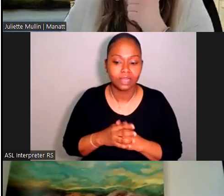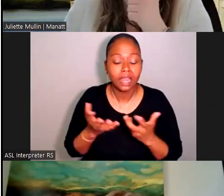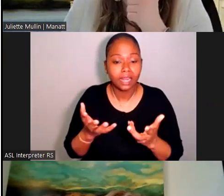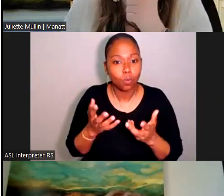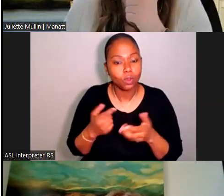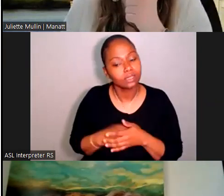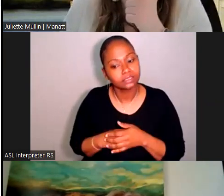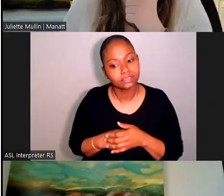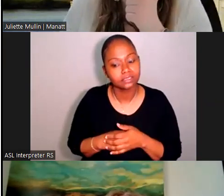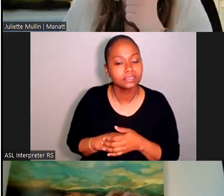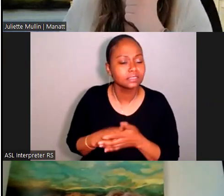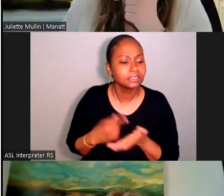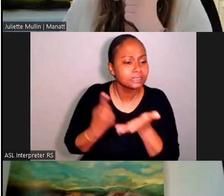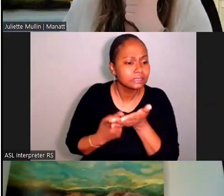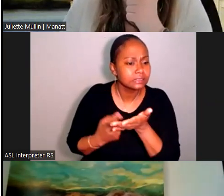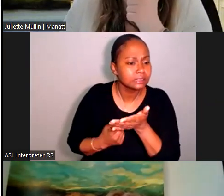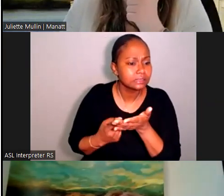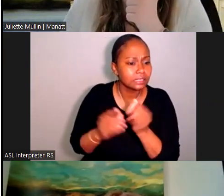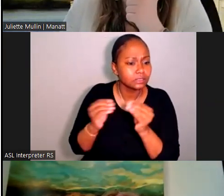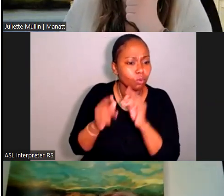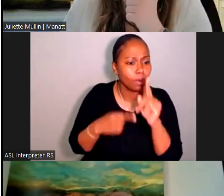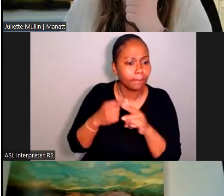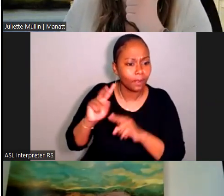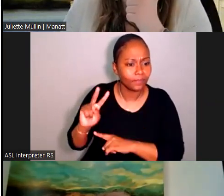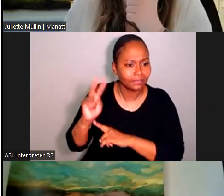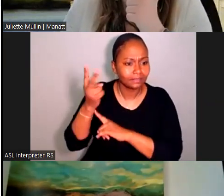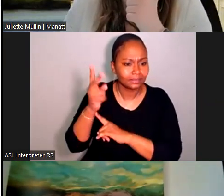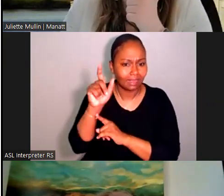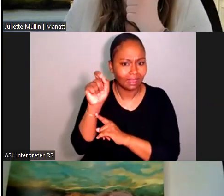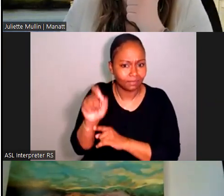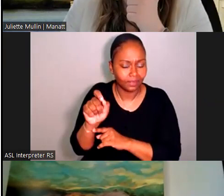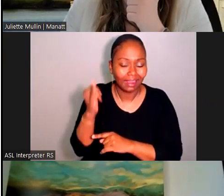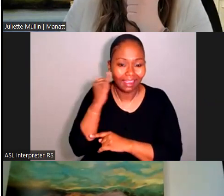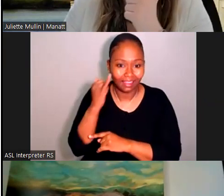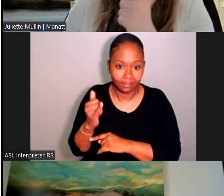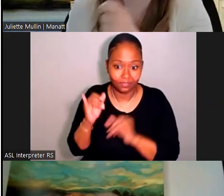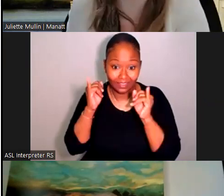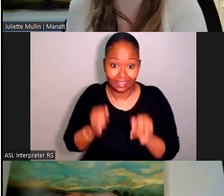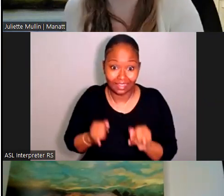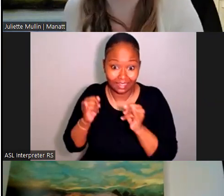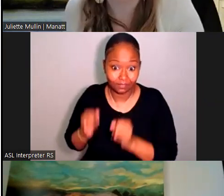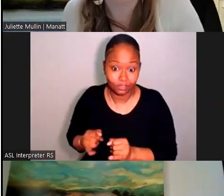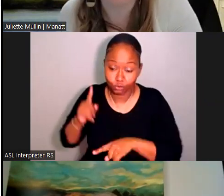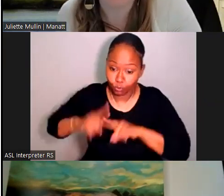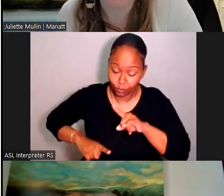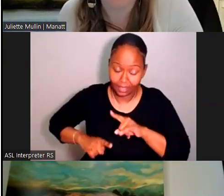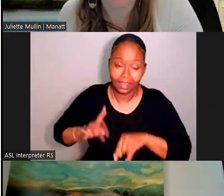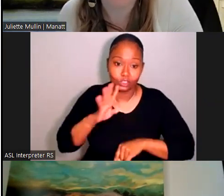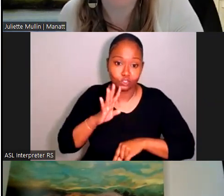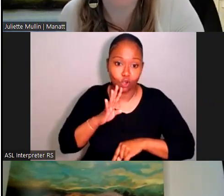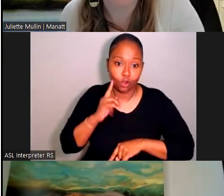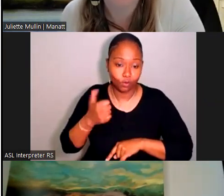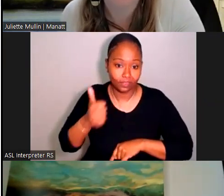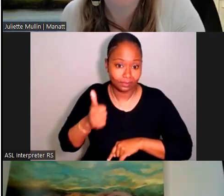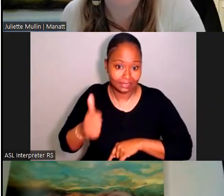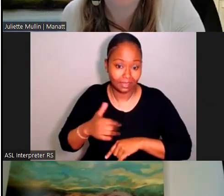the second bullet. That individuals unable to speak for themselves, California has a supported decision-making statute